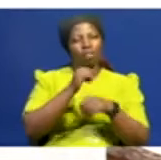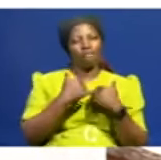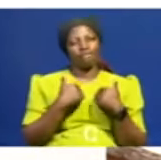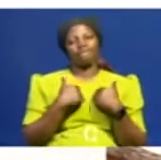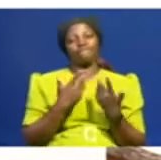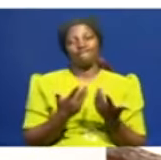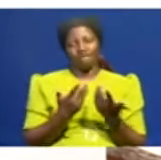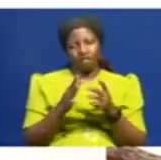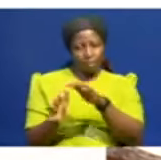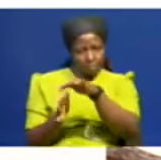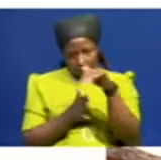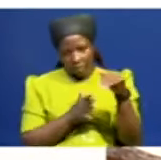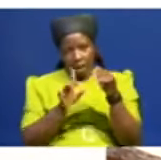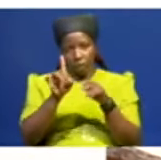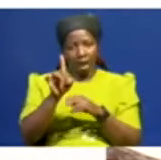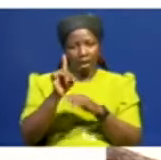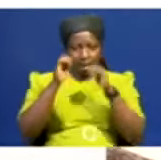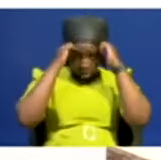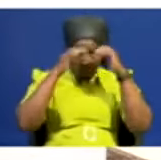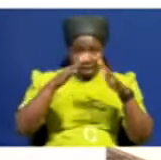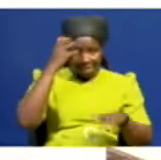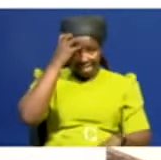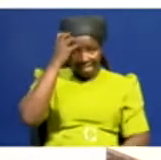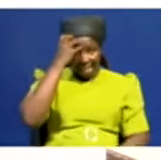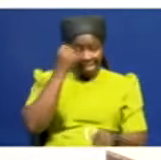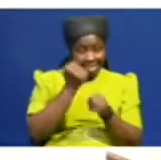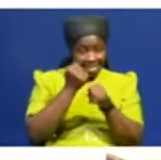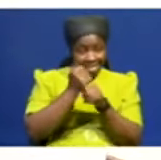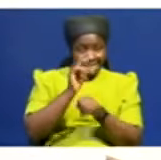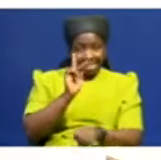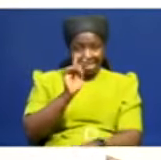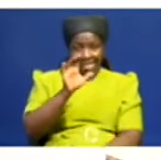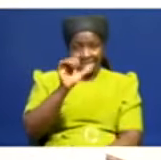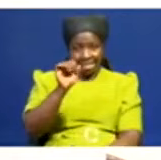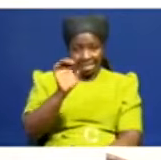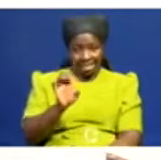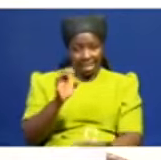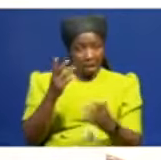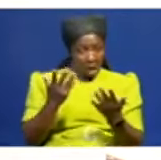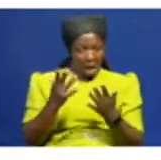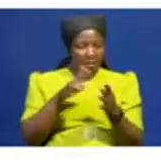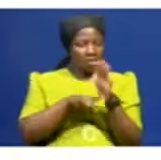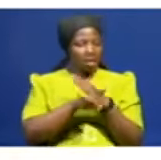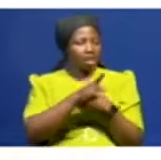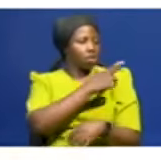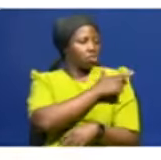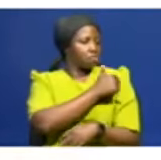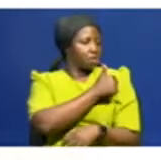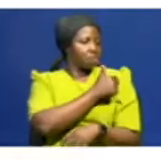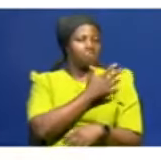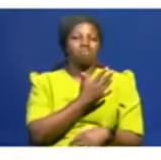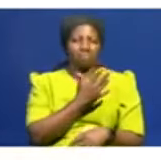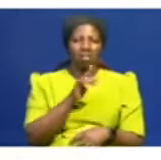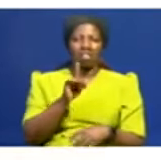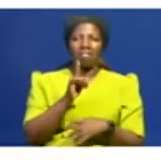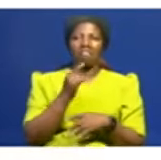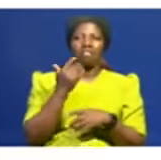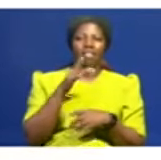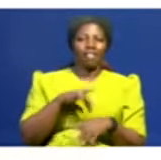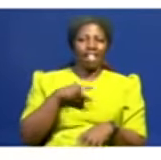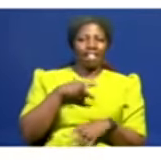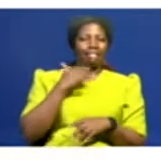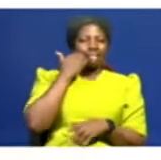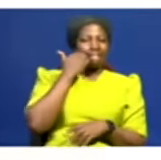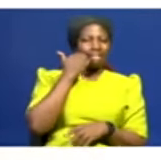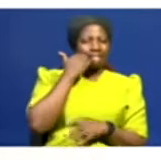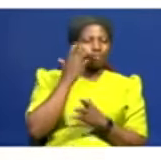Meanwhile, one candidate in Kitale, Trans Nzoia County, sat for the KCSE examination while in hospital. Nelly Omwaka felt ill and was rushed to Royal Gardens